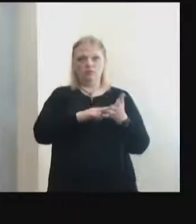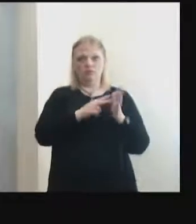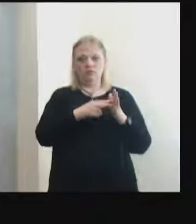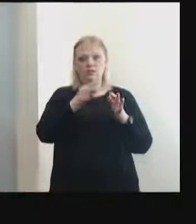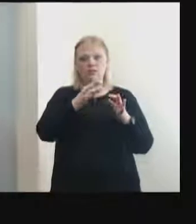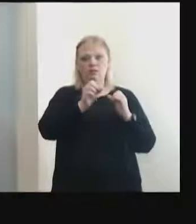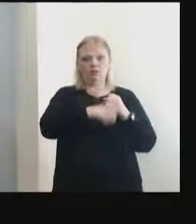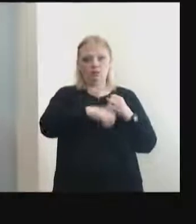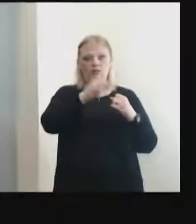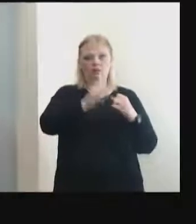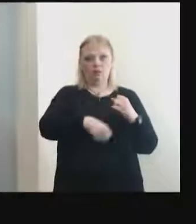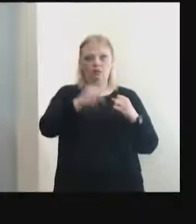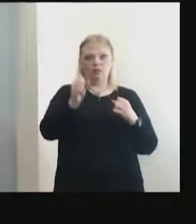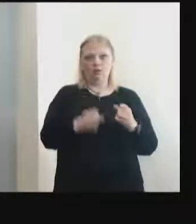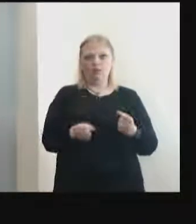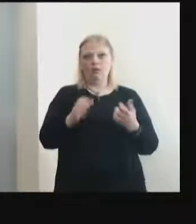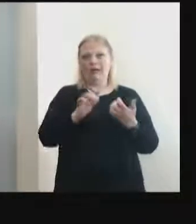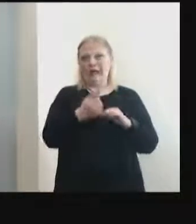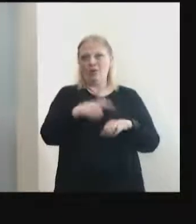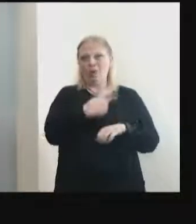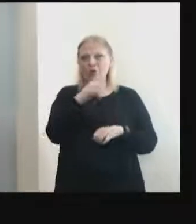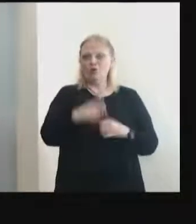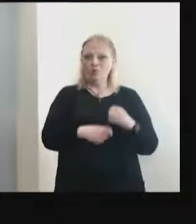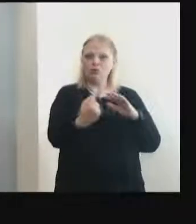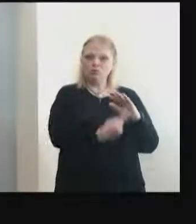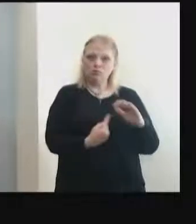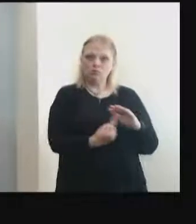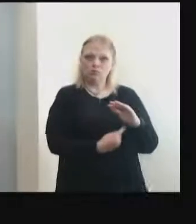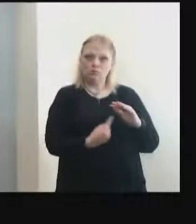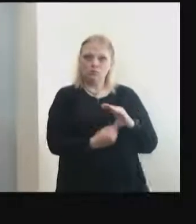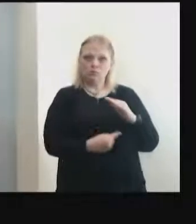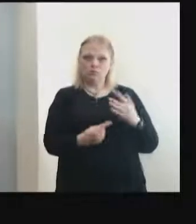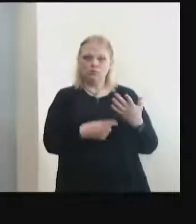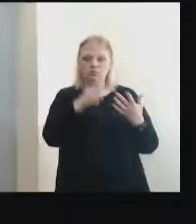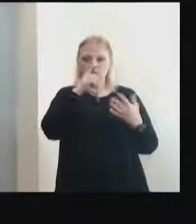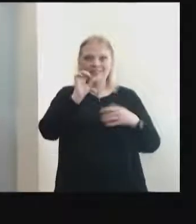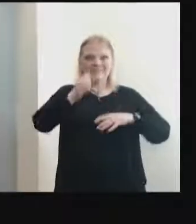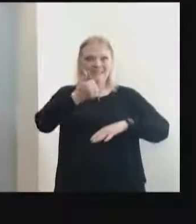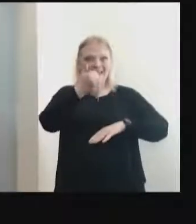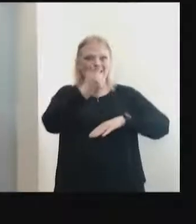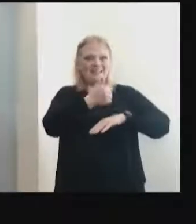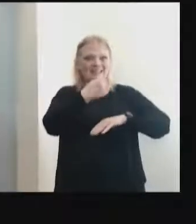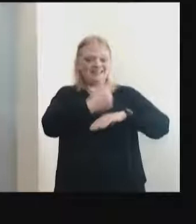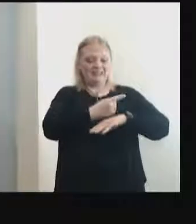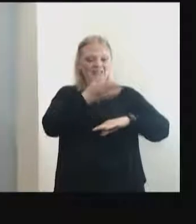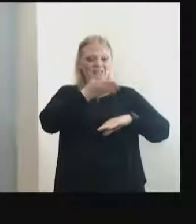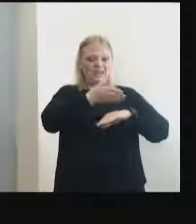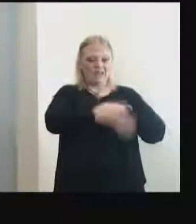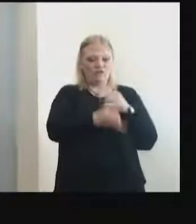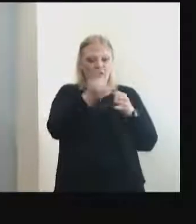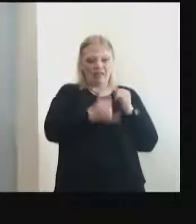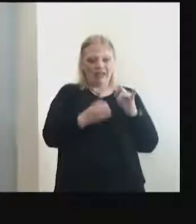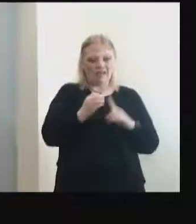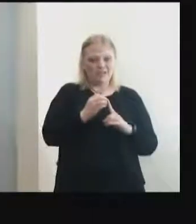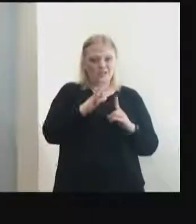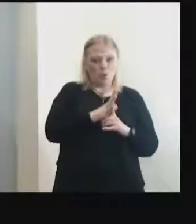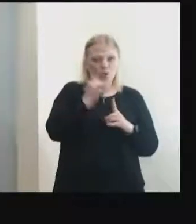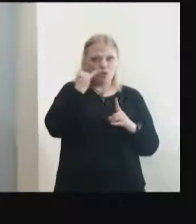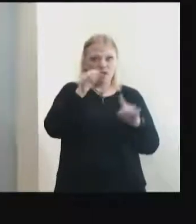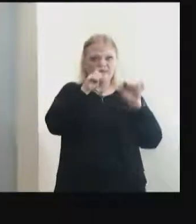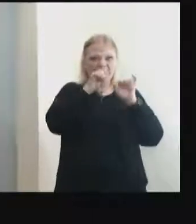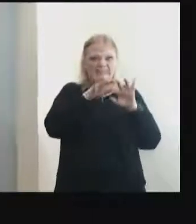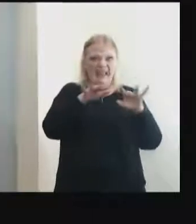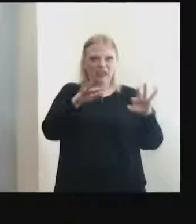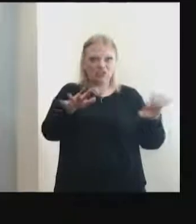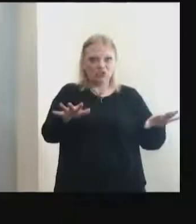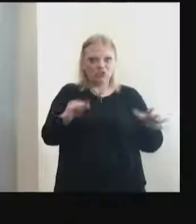of quarantine for those people in the household, because remember, it's for 10 days after the last exposure of someone who's contagious. So